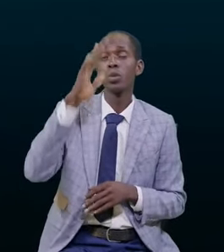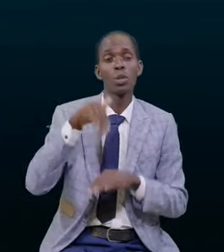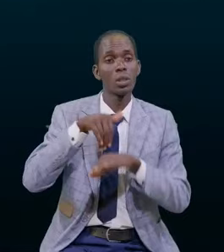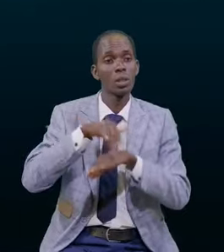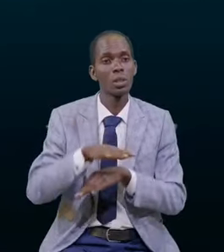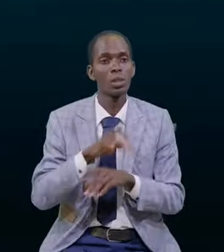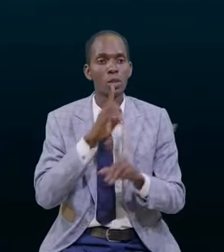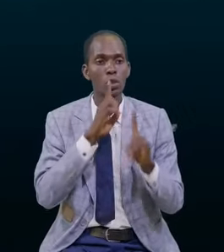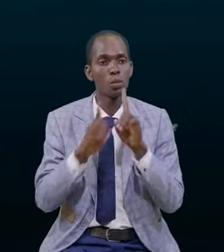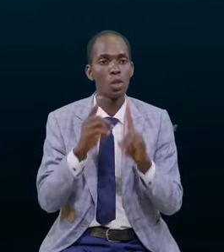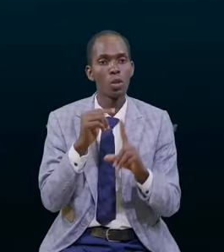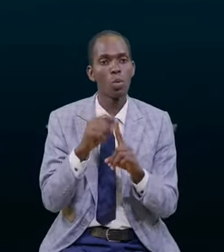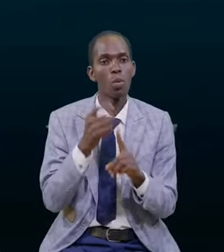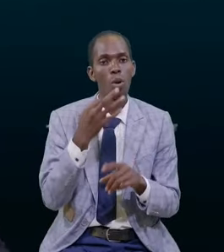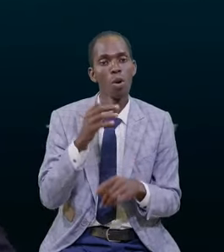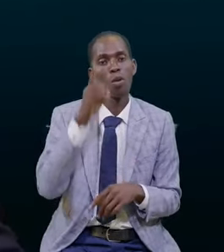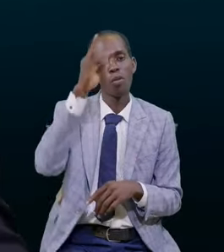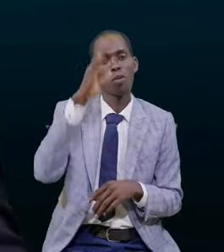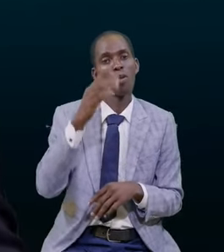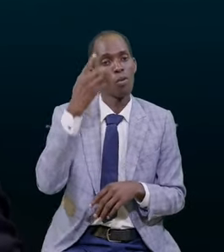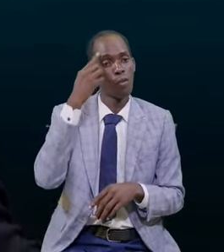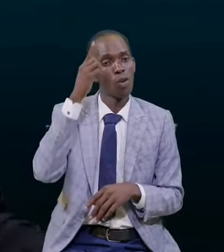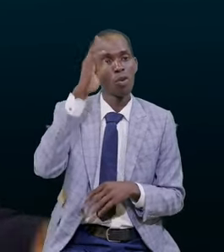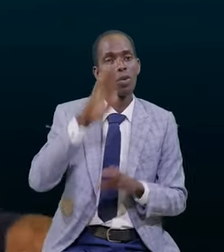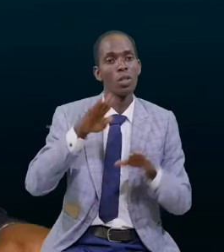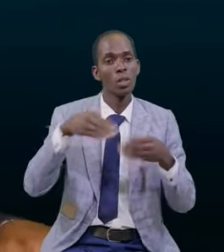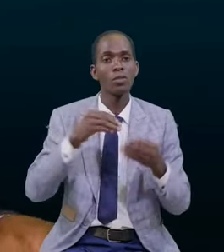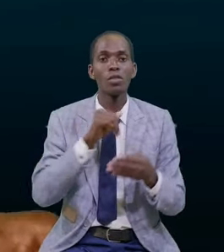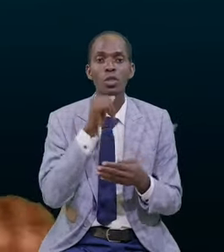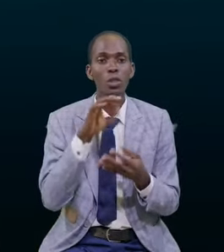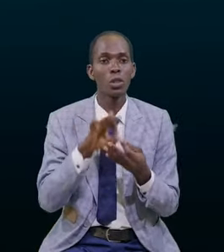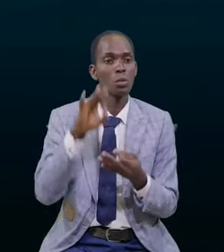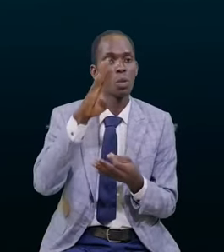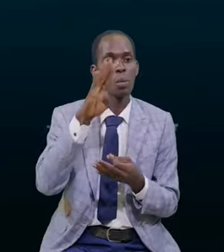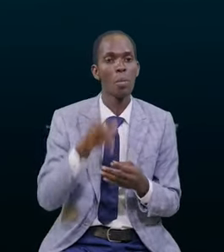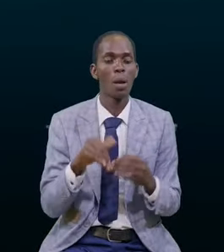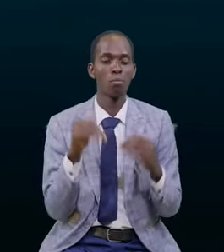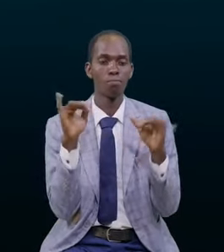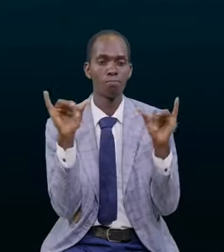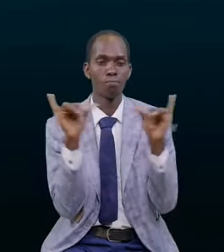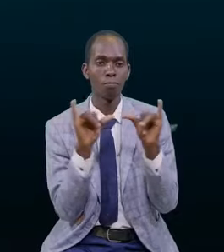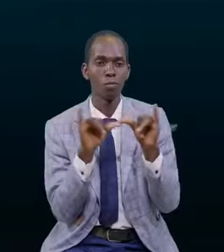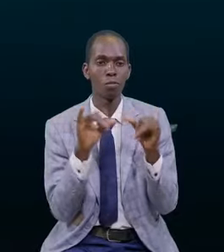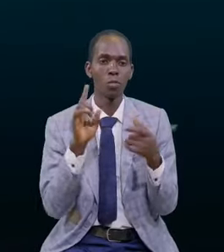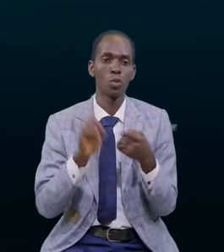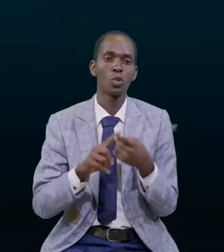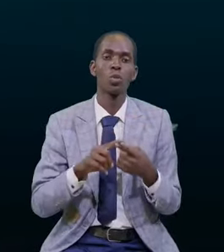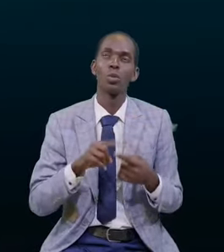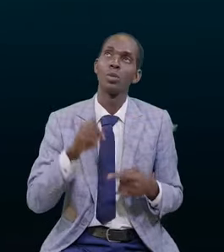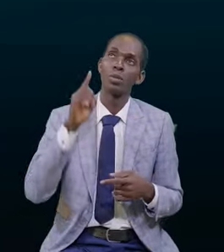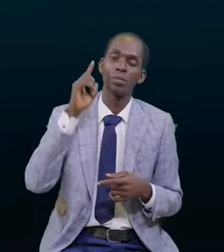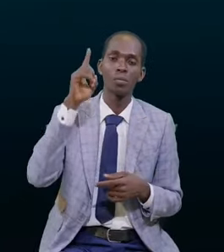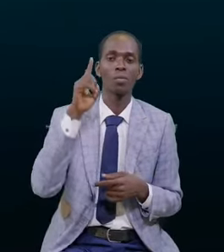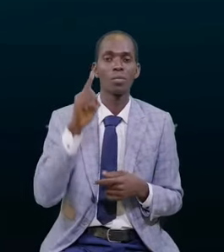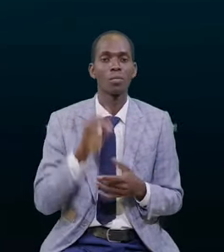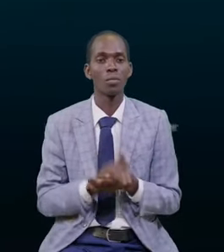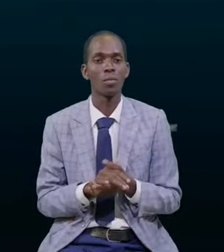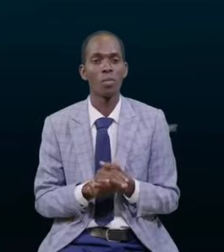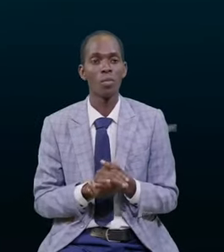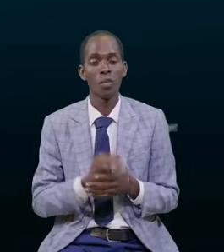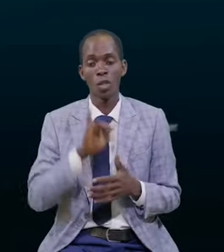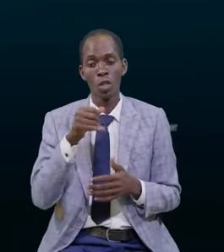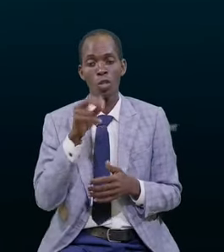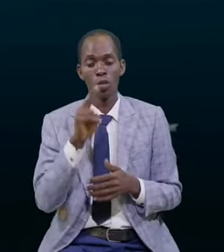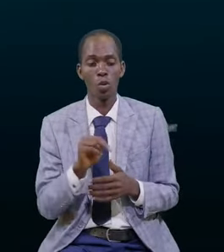God for God giveth not the Spirit by measure unto him so Christ is the sent one John said that much but what